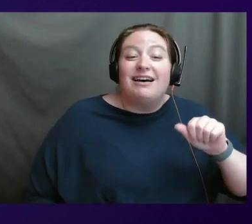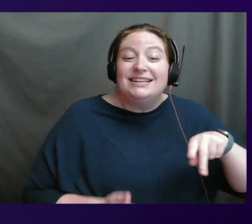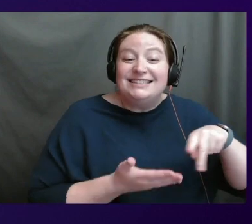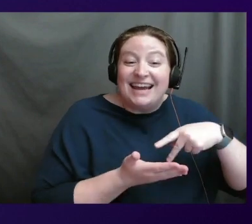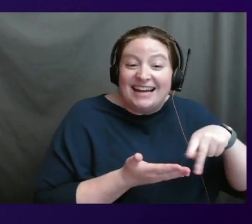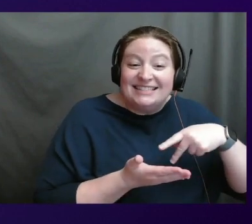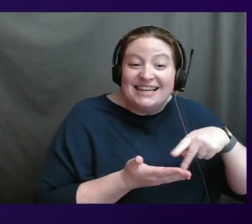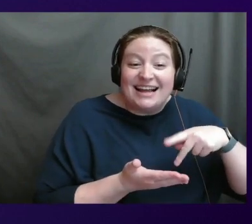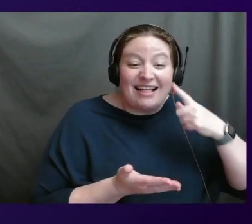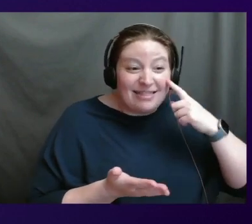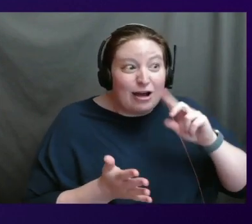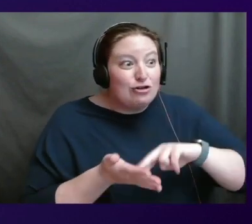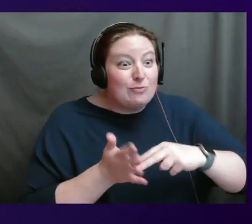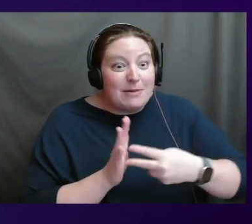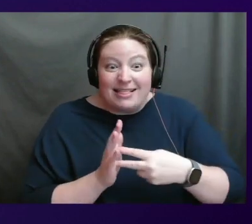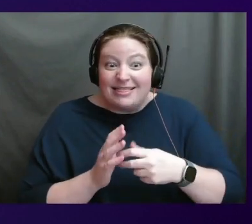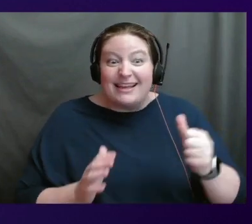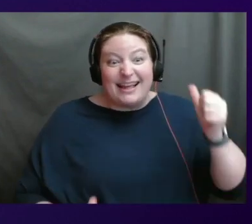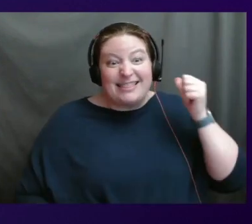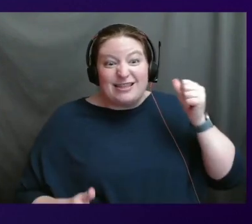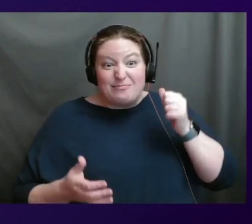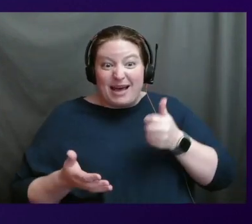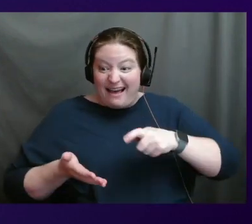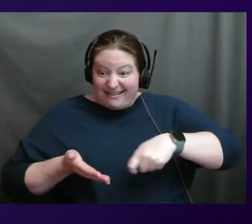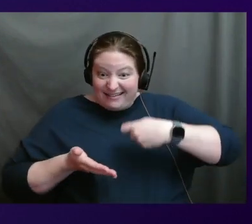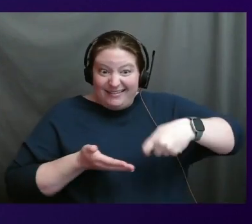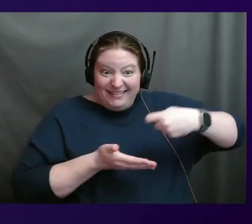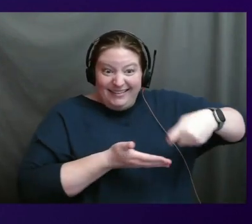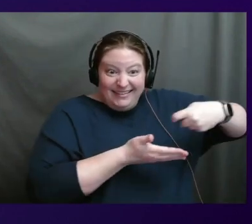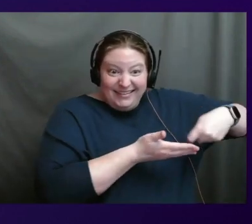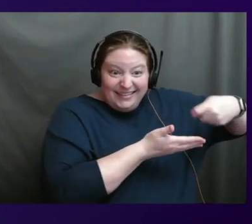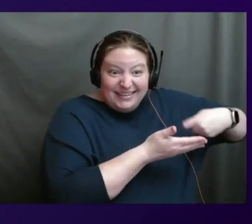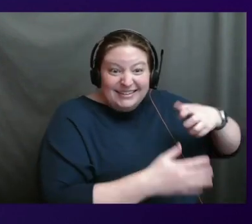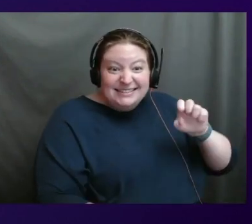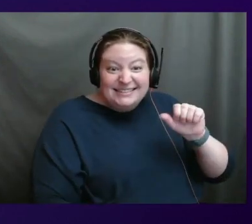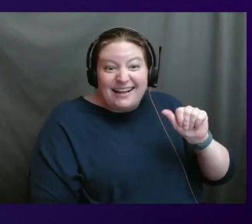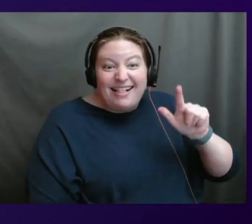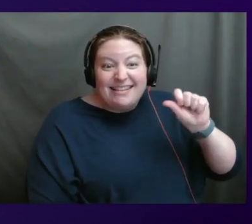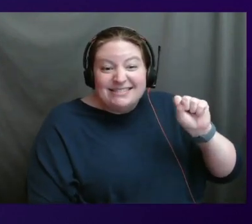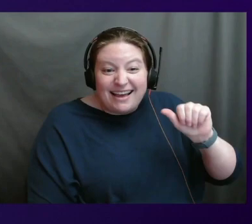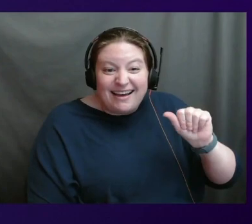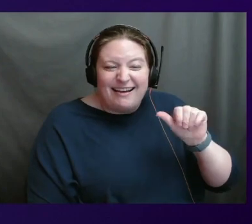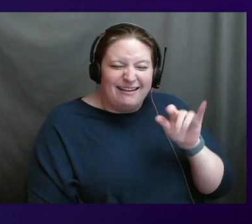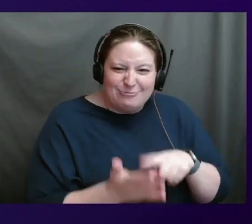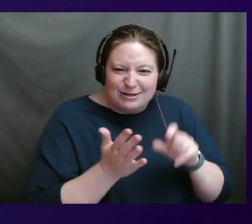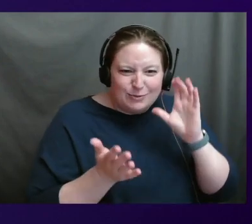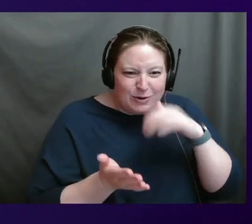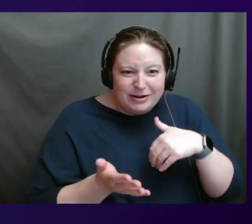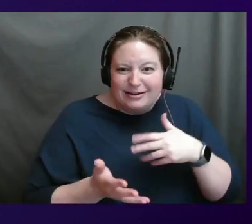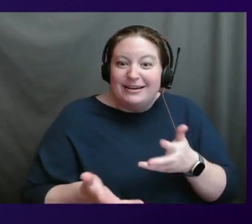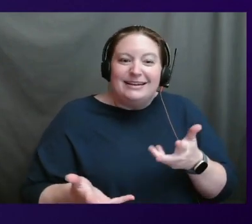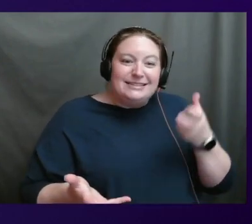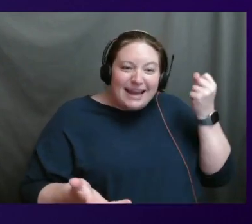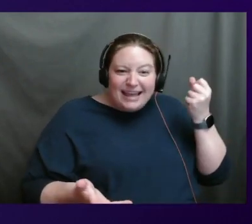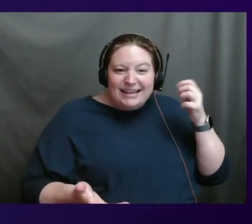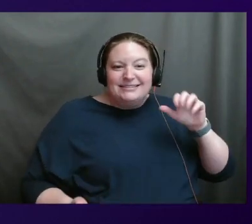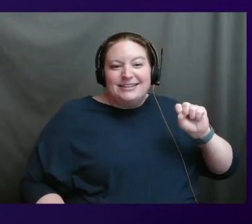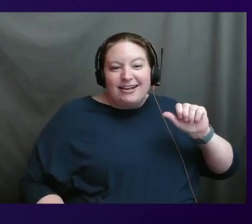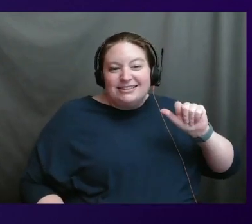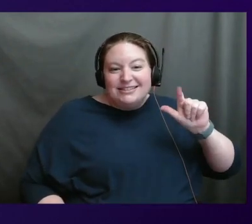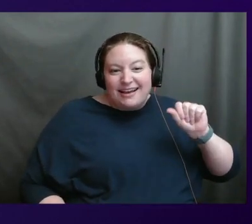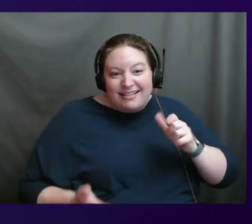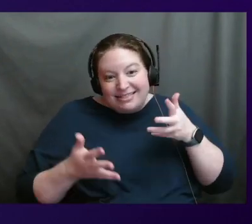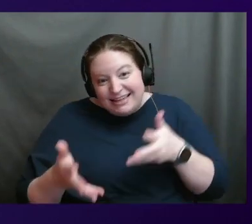of the salsa in the back. You can You're like, what's so weird about that? take what you want. Take a So- salsa, leave a salsa. Right, like right. That type of